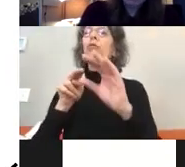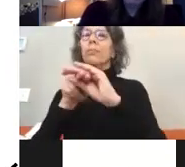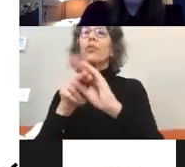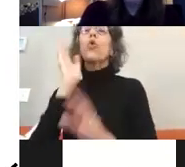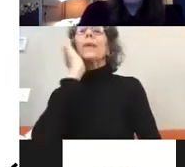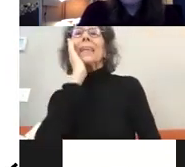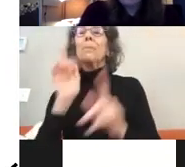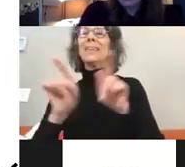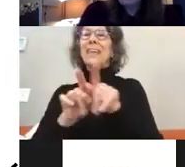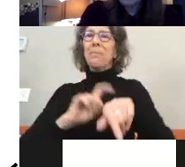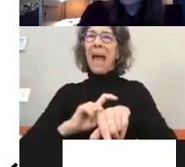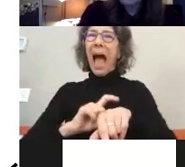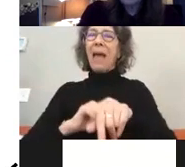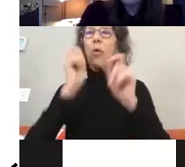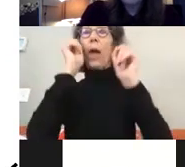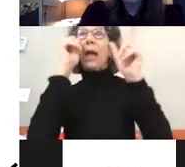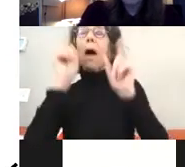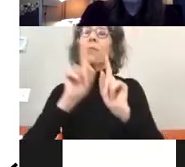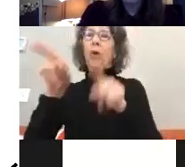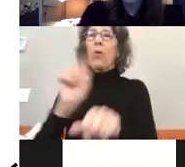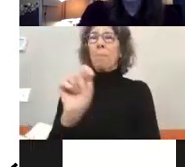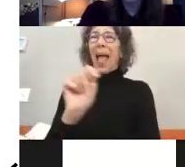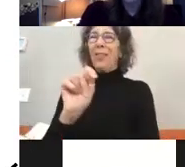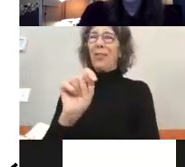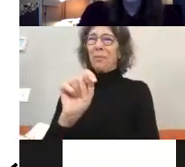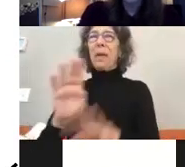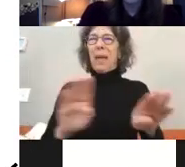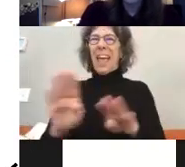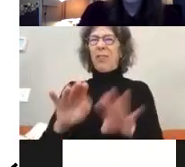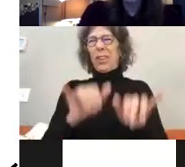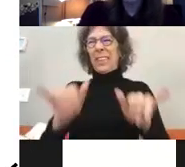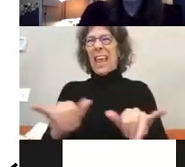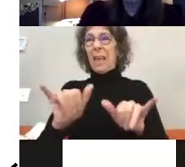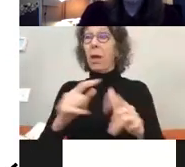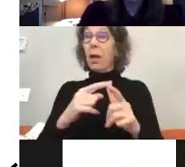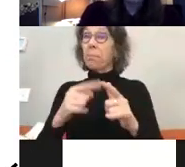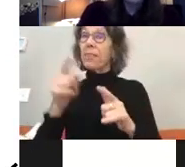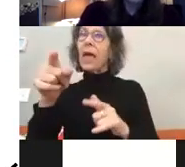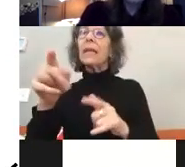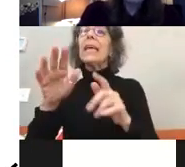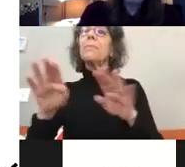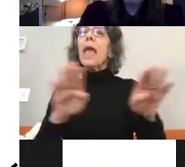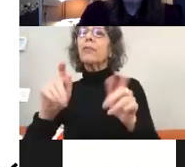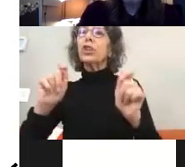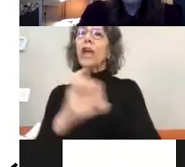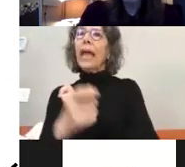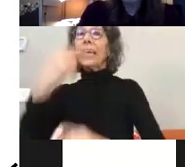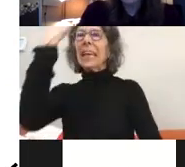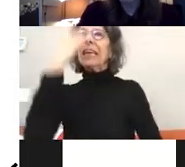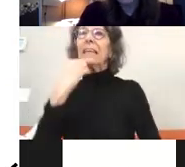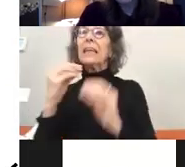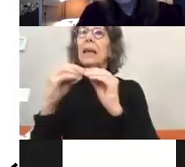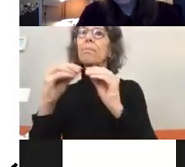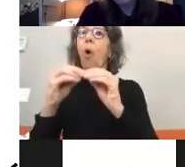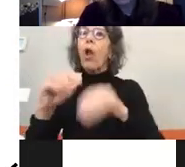bathroom. But then very quickly that behavior has changed, and he started sleeping longer and more random time,